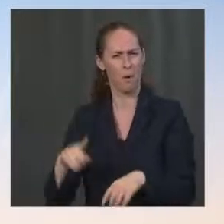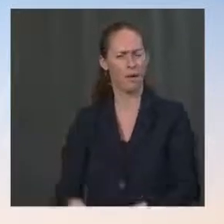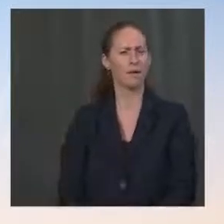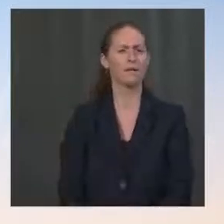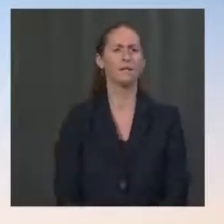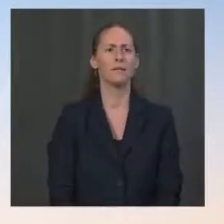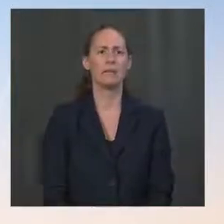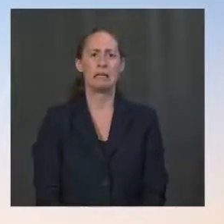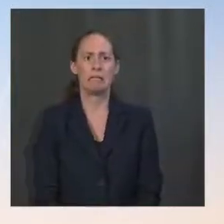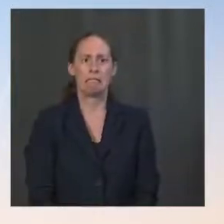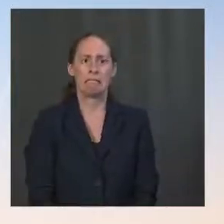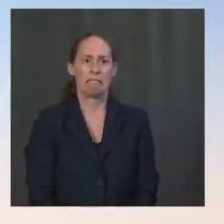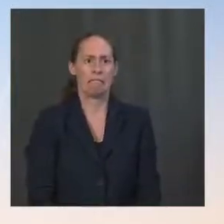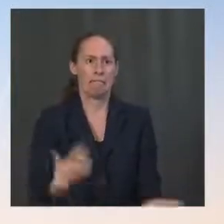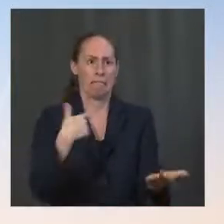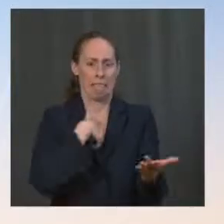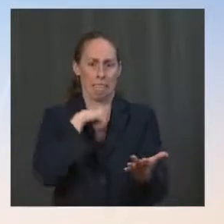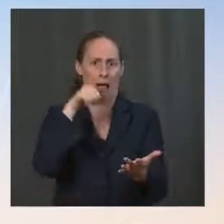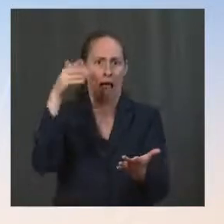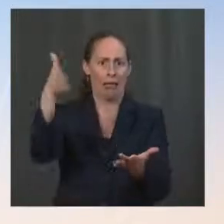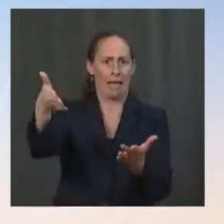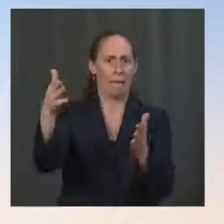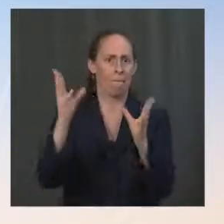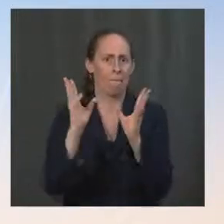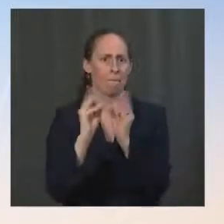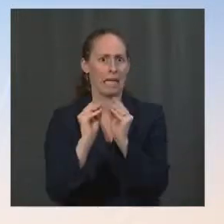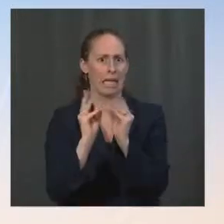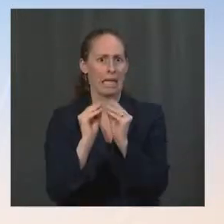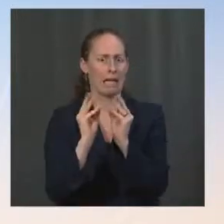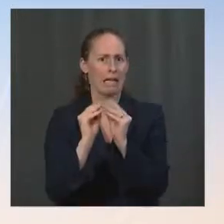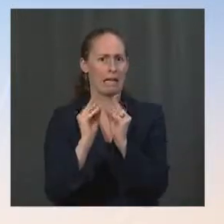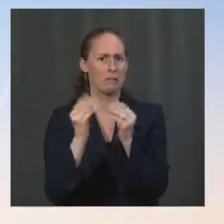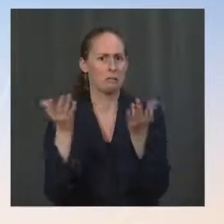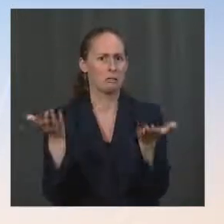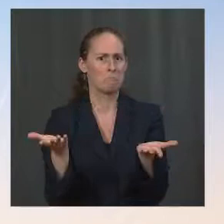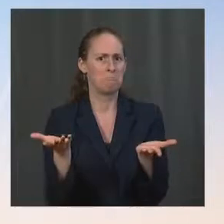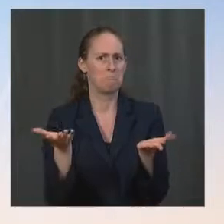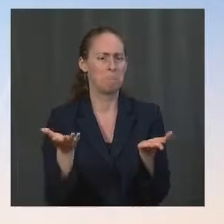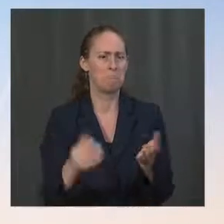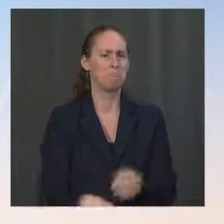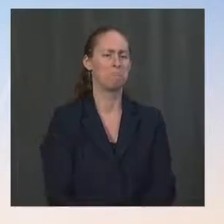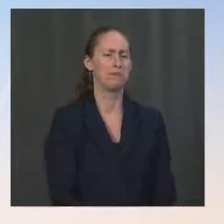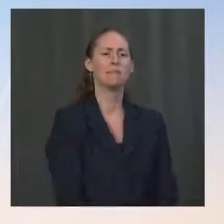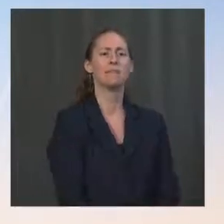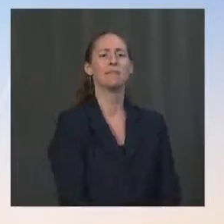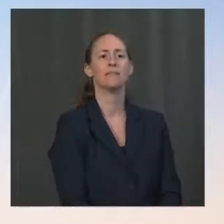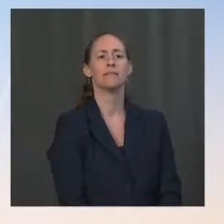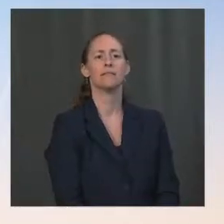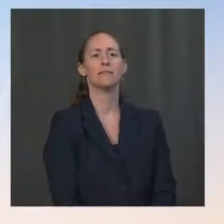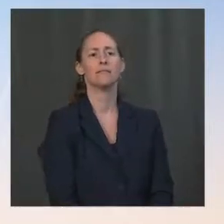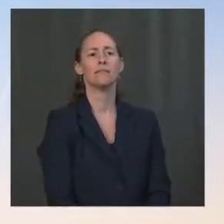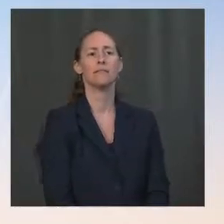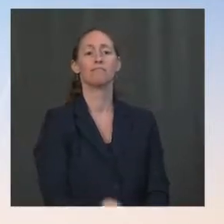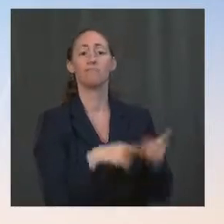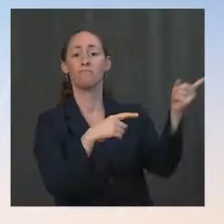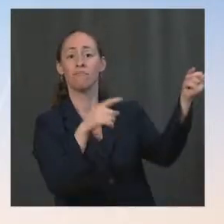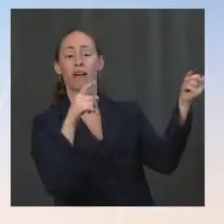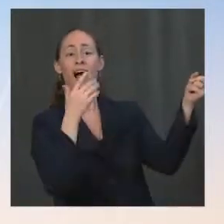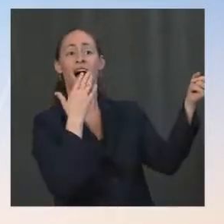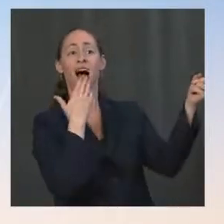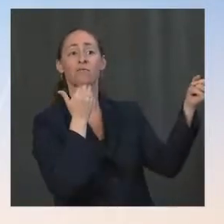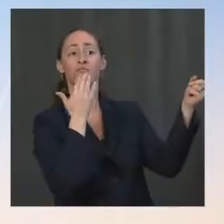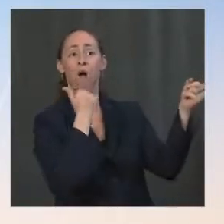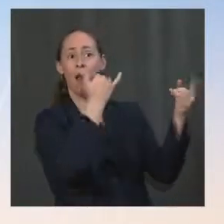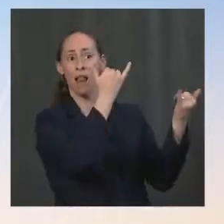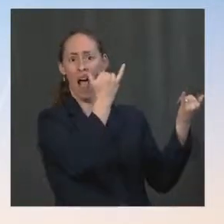I obviously wasn't sitting in the meeting having the discussion with them on this, but as Israel has taken the step of doing 6-month